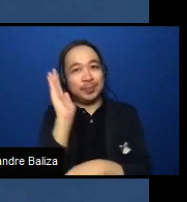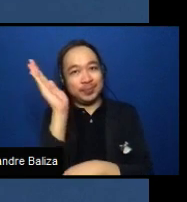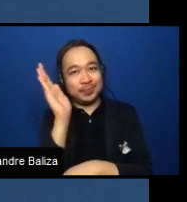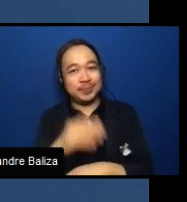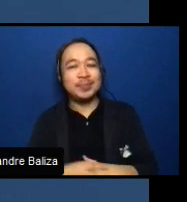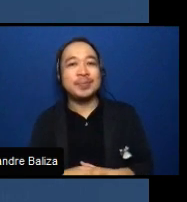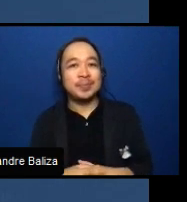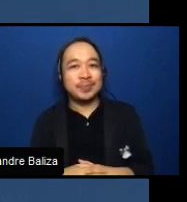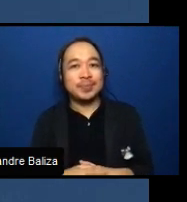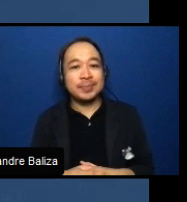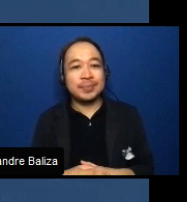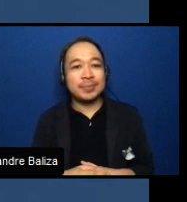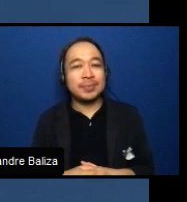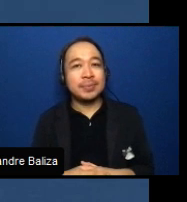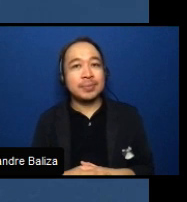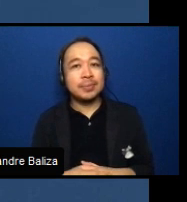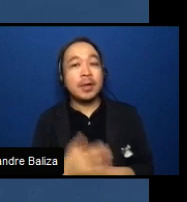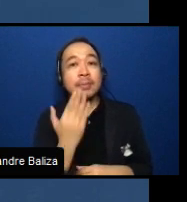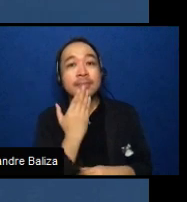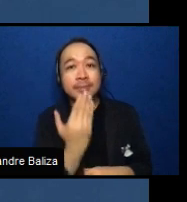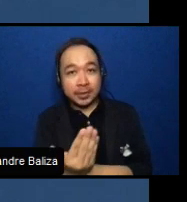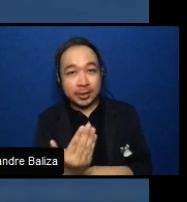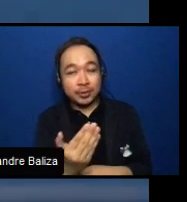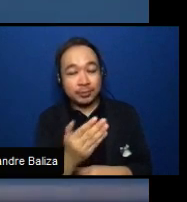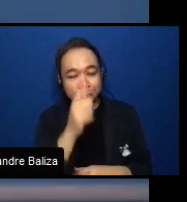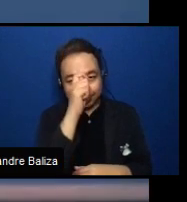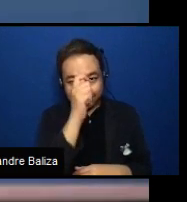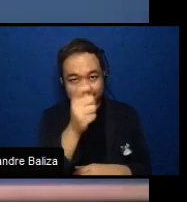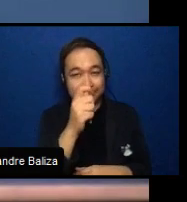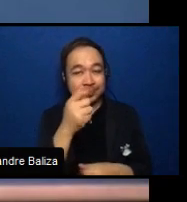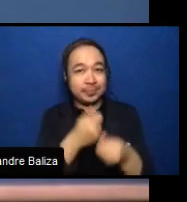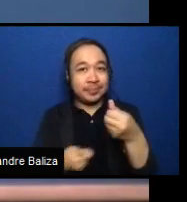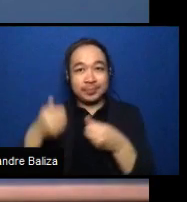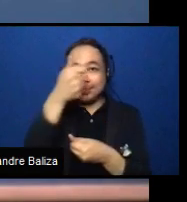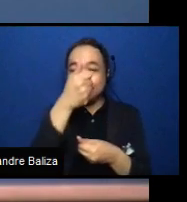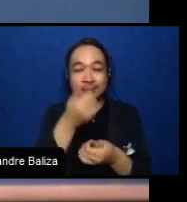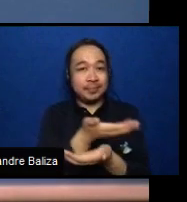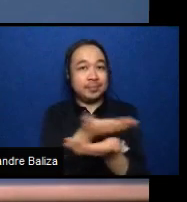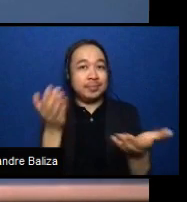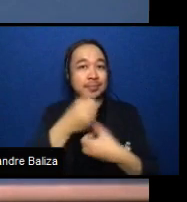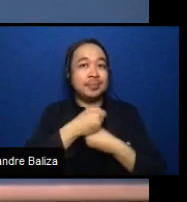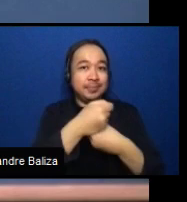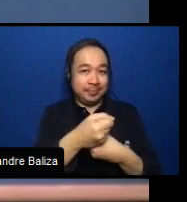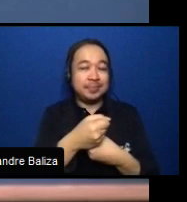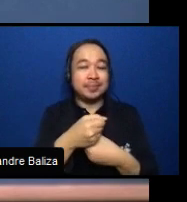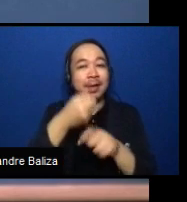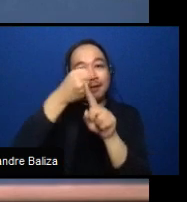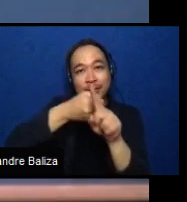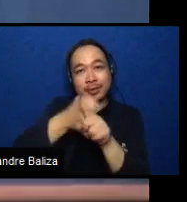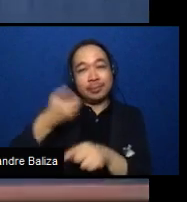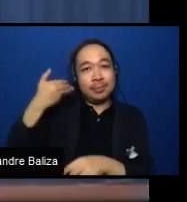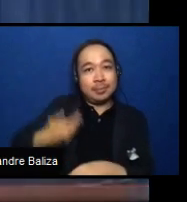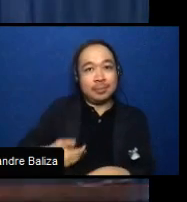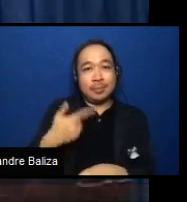Thank you so much. Honorable Chair, distinguished delegates, and fellow advocates. My name is Ganu